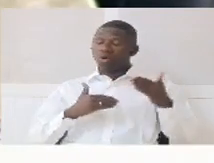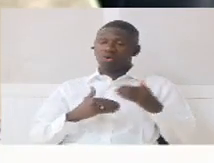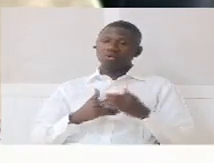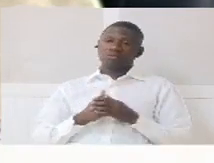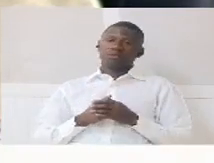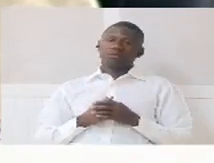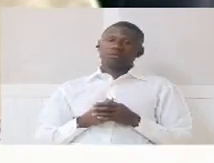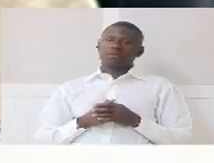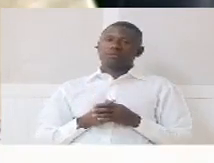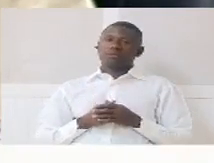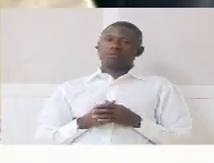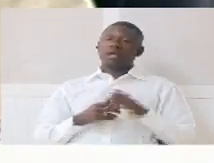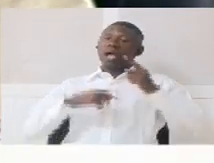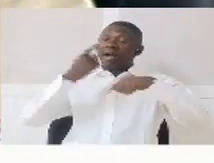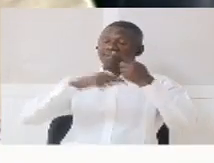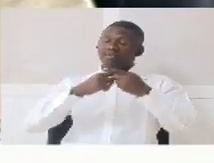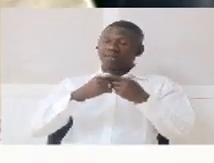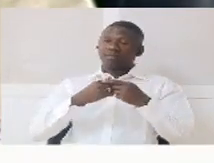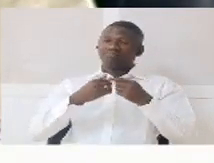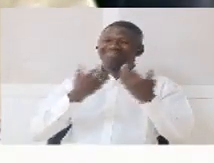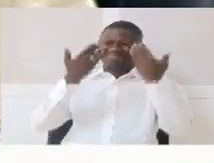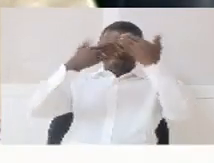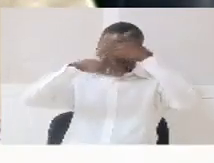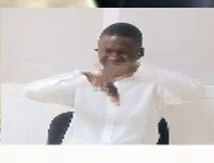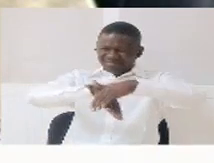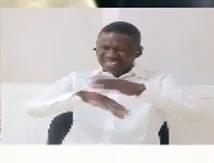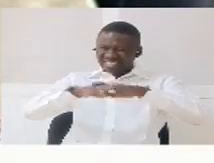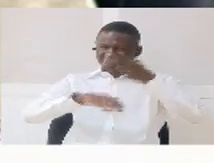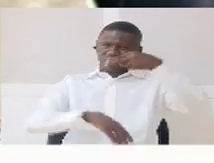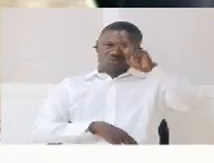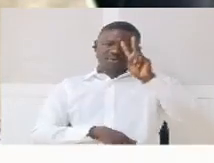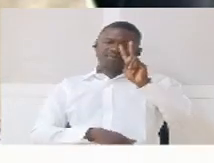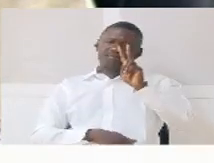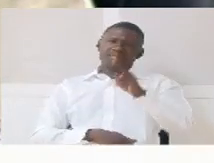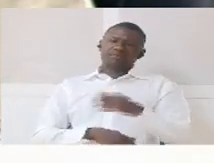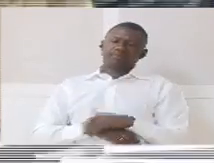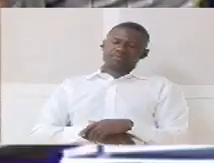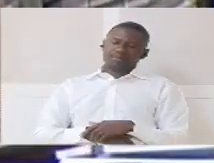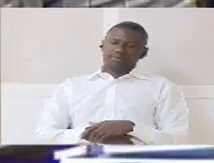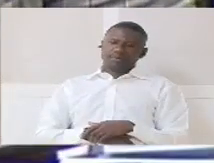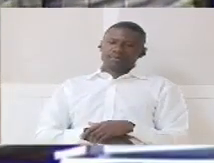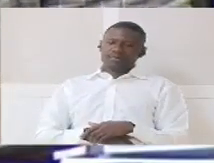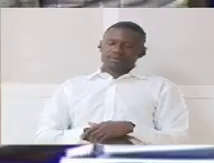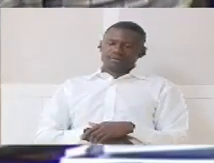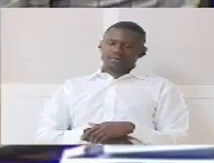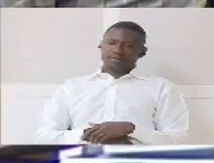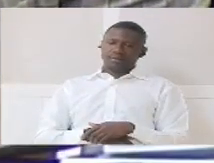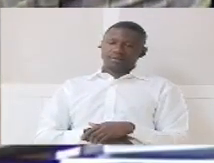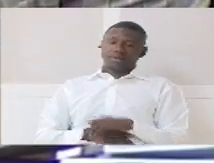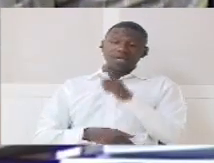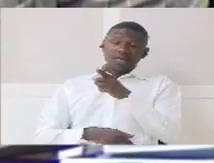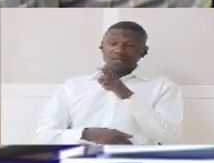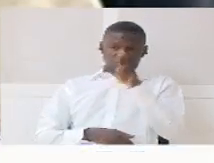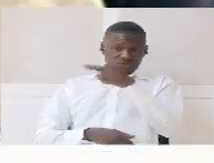frequent? After midnight onwards. Was midnight onwards. And that too is unlawful. And we have not